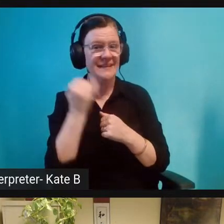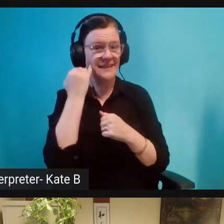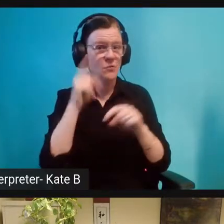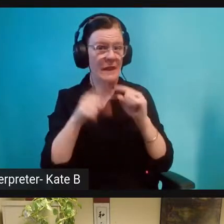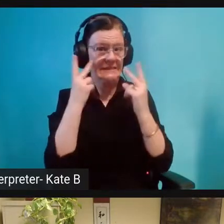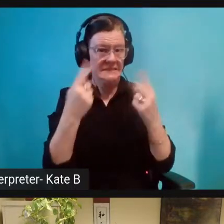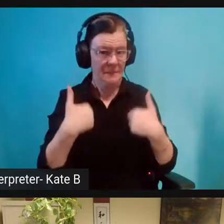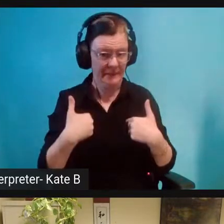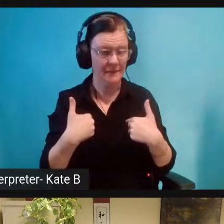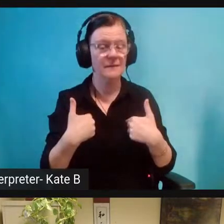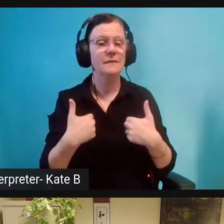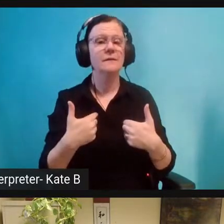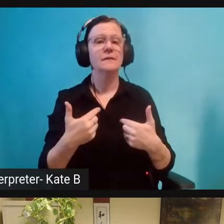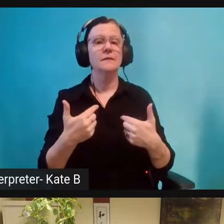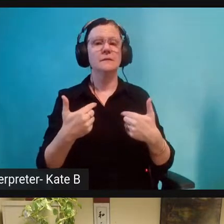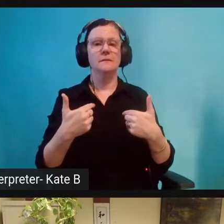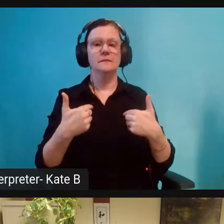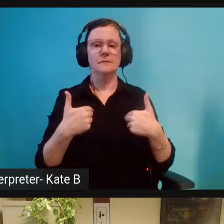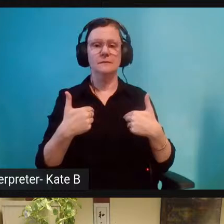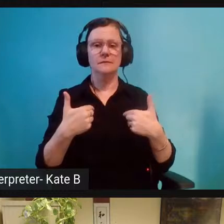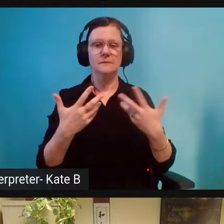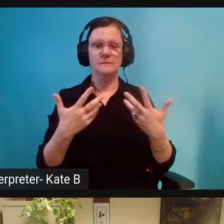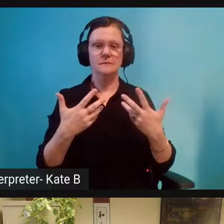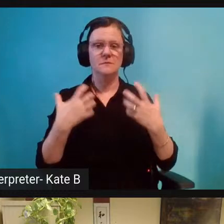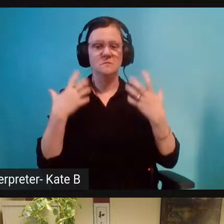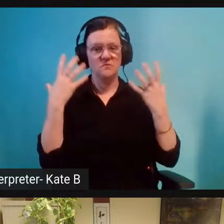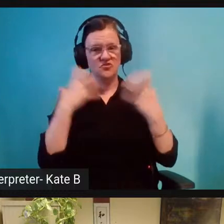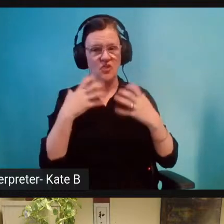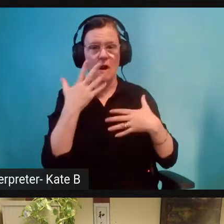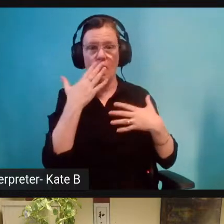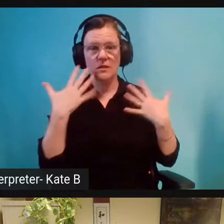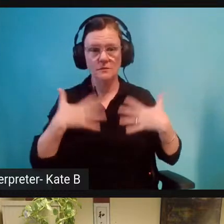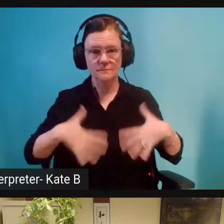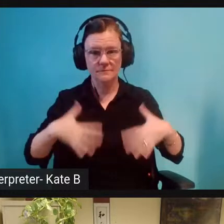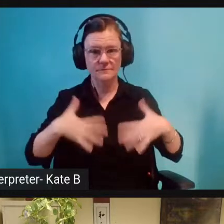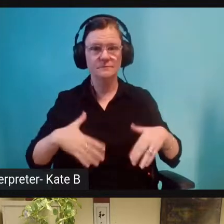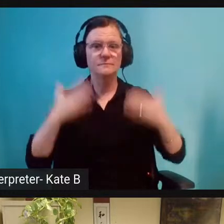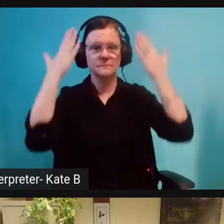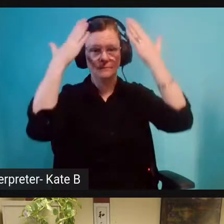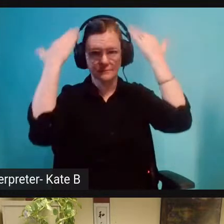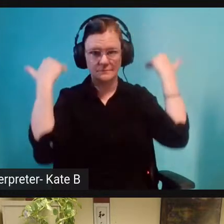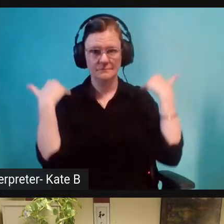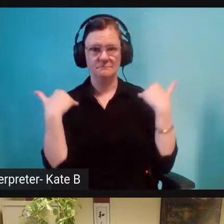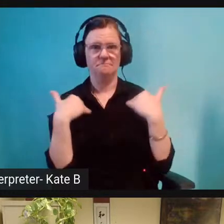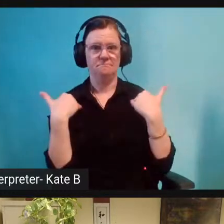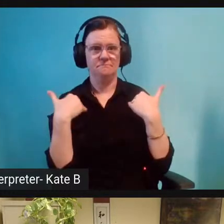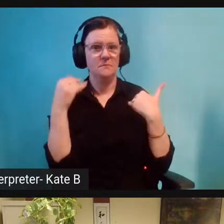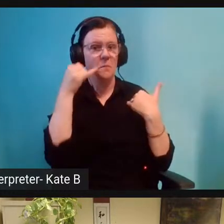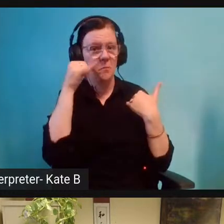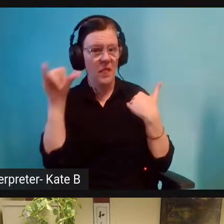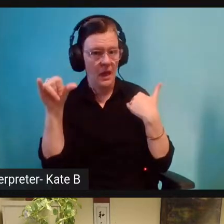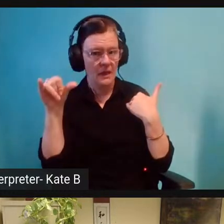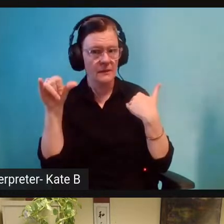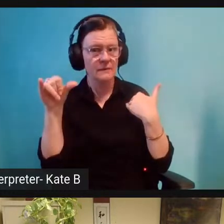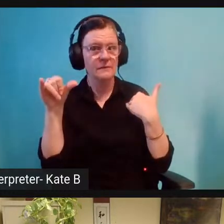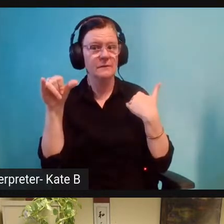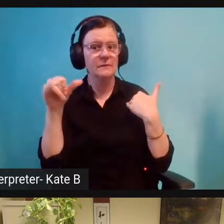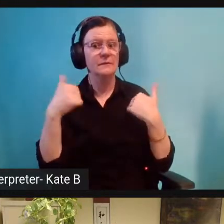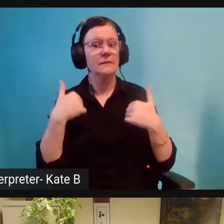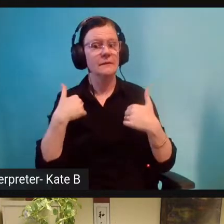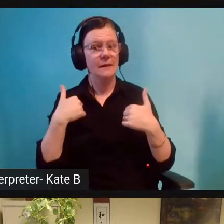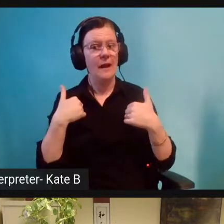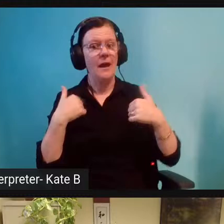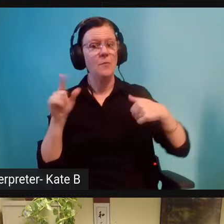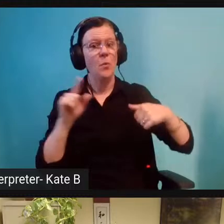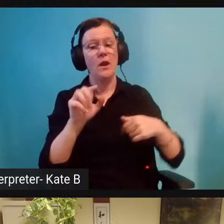see me, I'm wearing a dark sweater. I have long shoulder-length blonde hair. I'm actually joining you from Wellington,